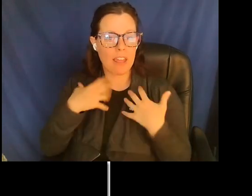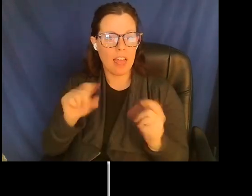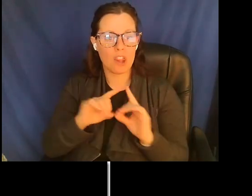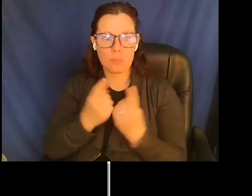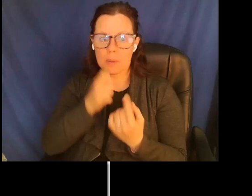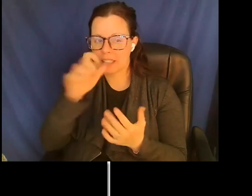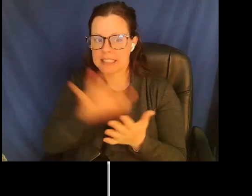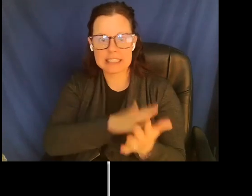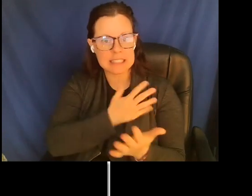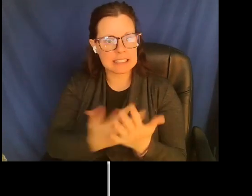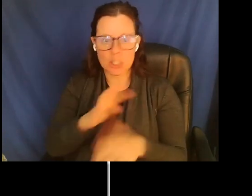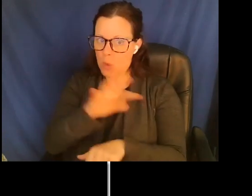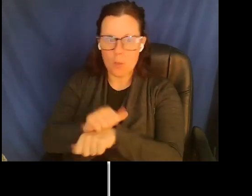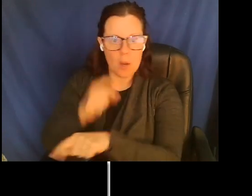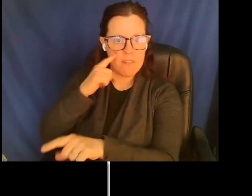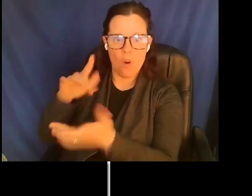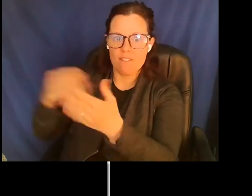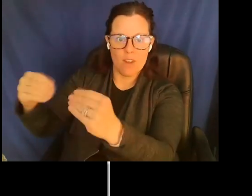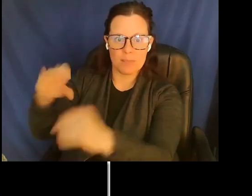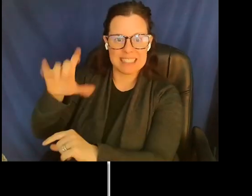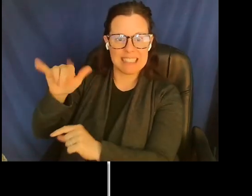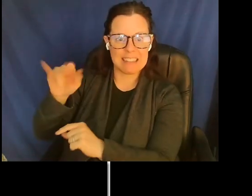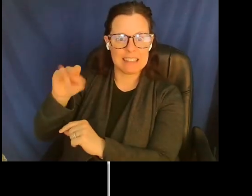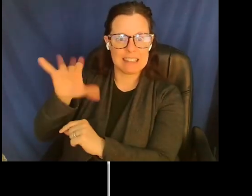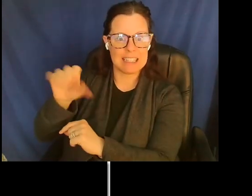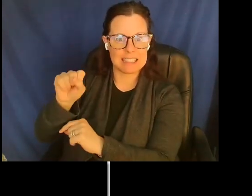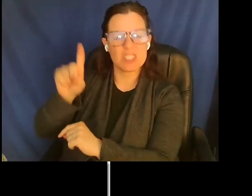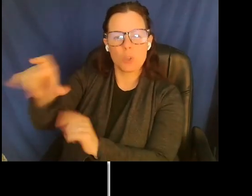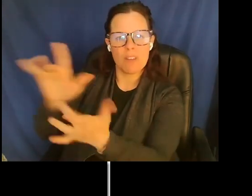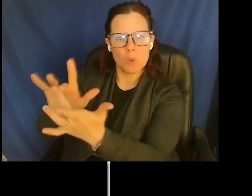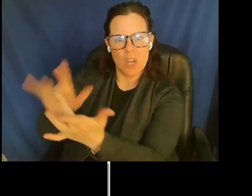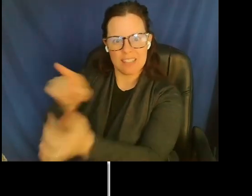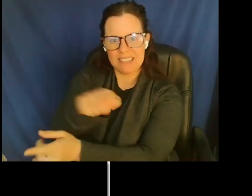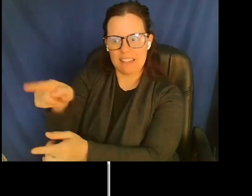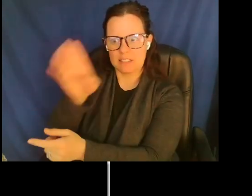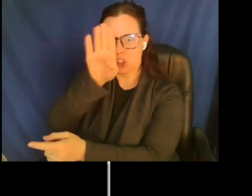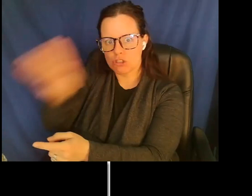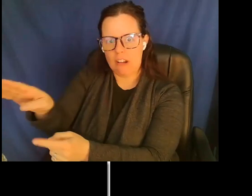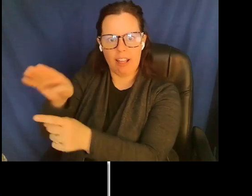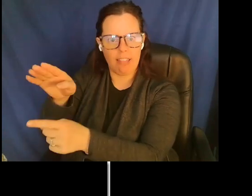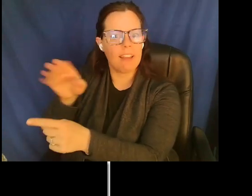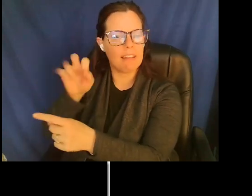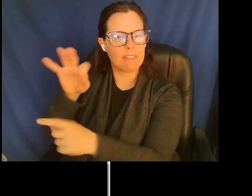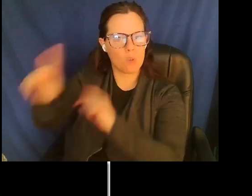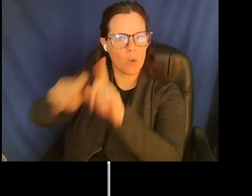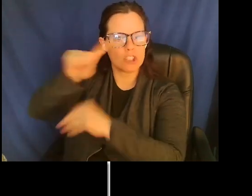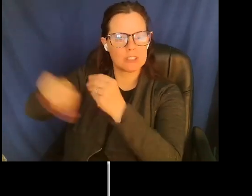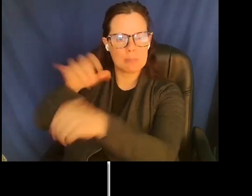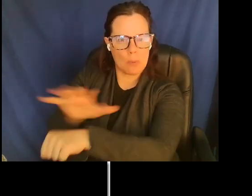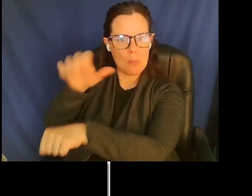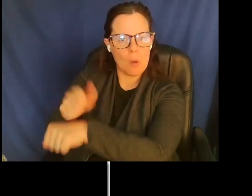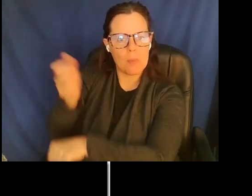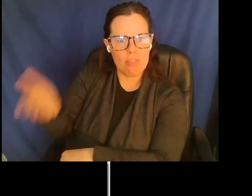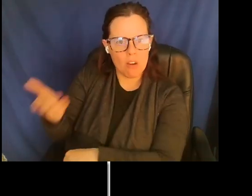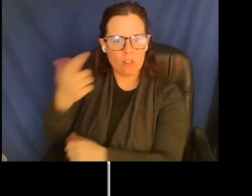for pharmacy clinics. Please contact these local pharmacies if you have questions about appointment slots or